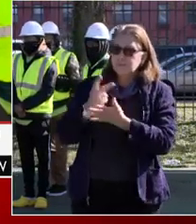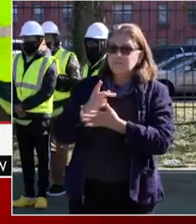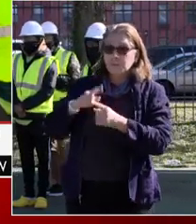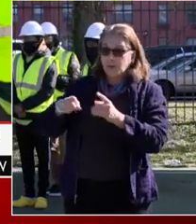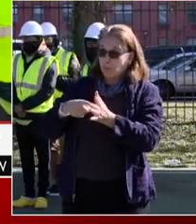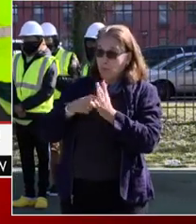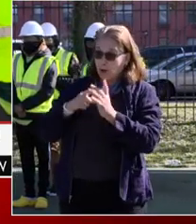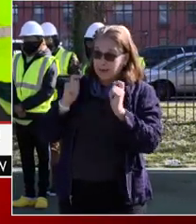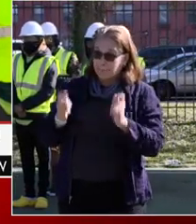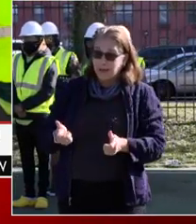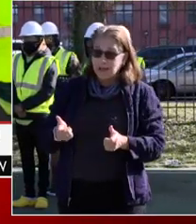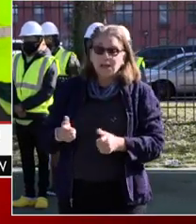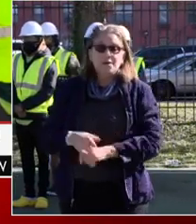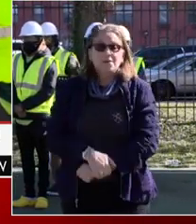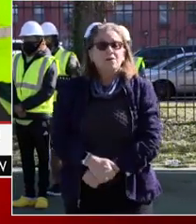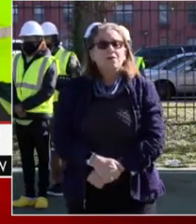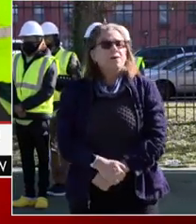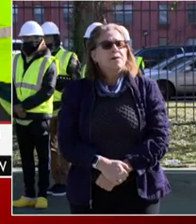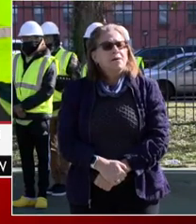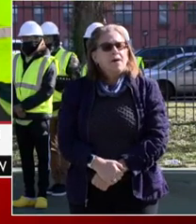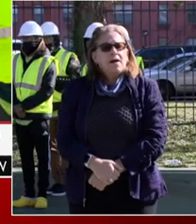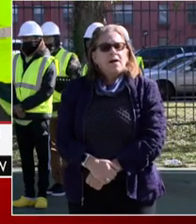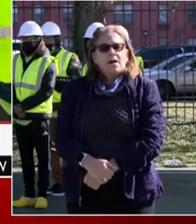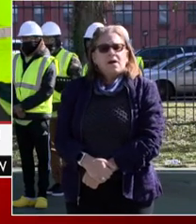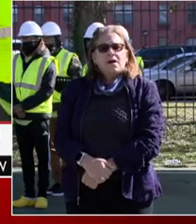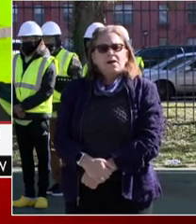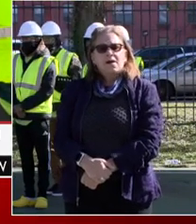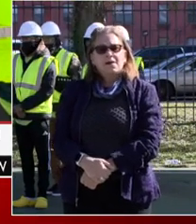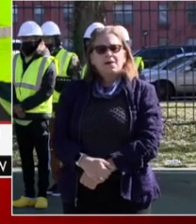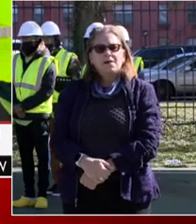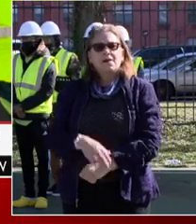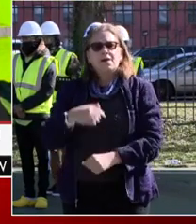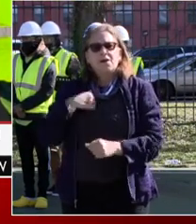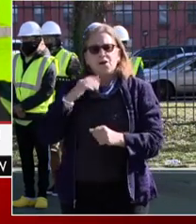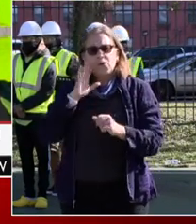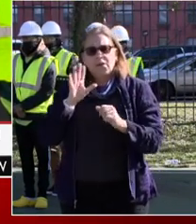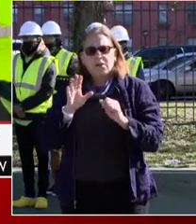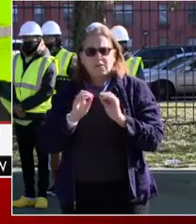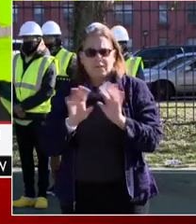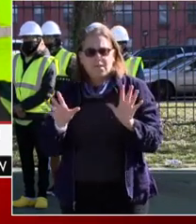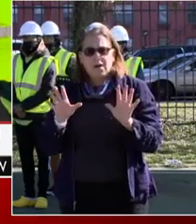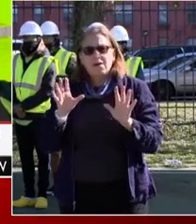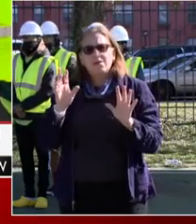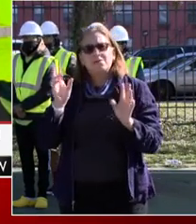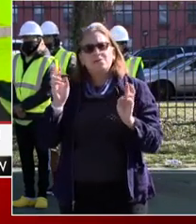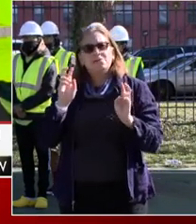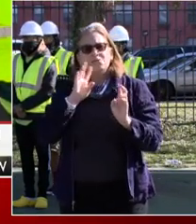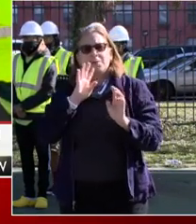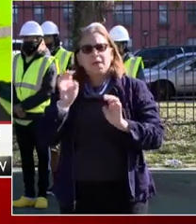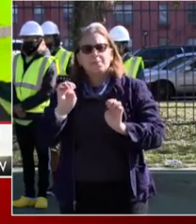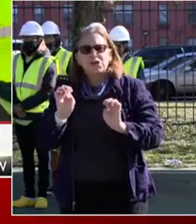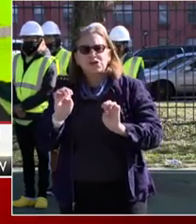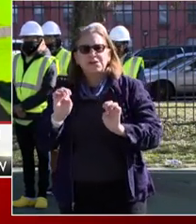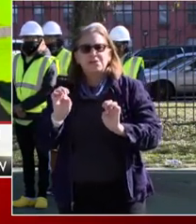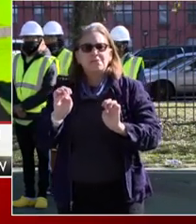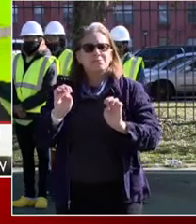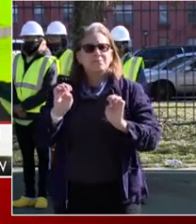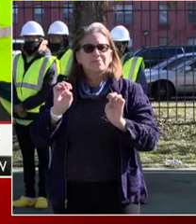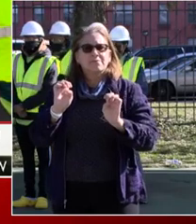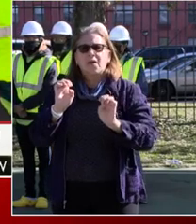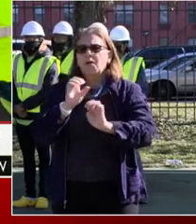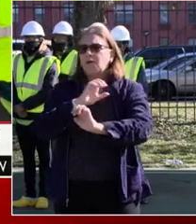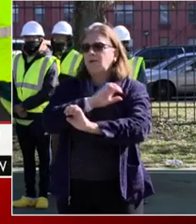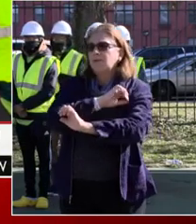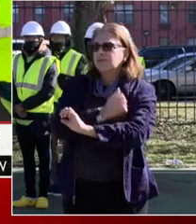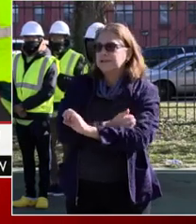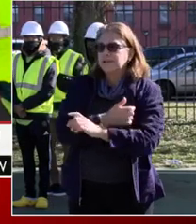is for it to be the, I'm going to get the acronym wrong, the emergency authorization approval. And so what